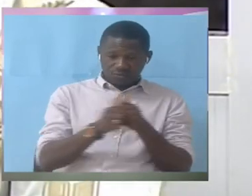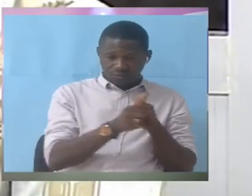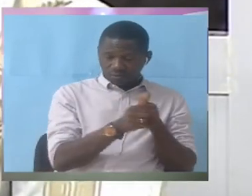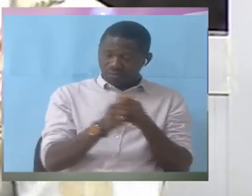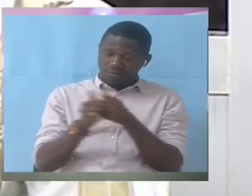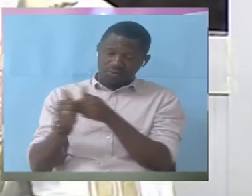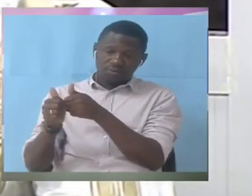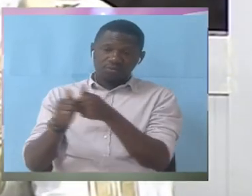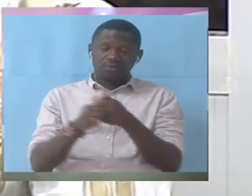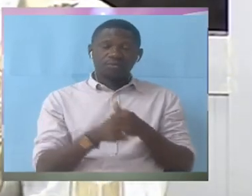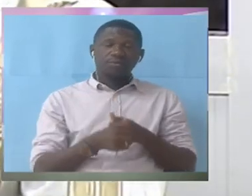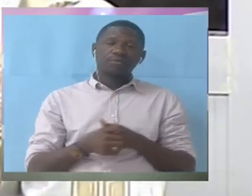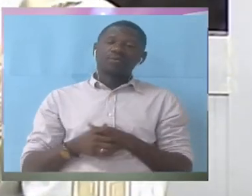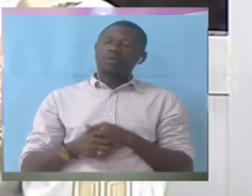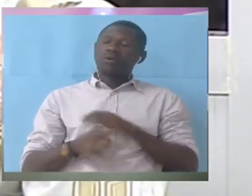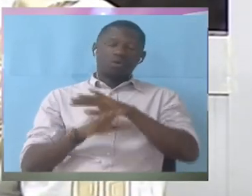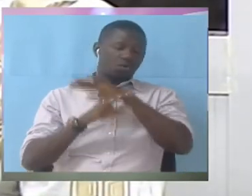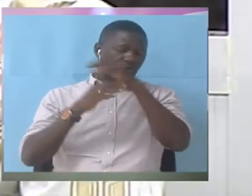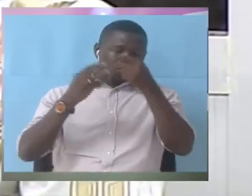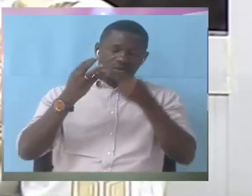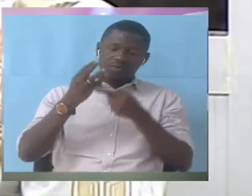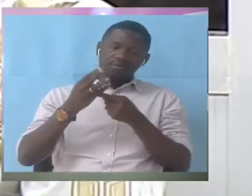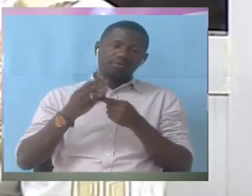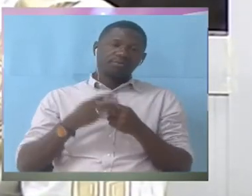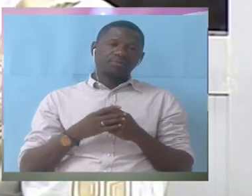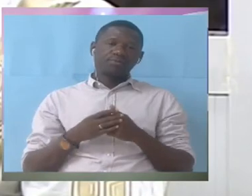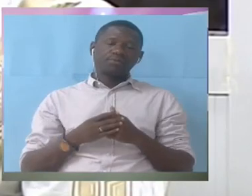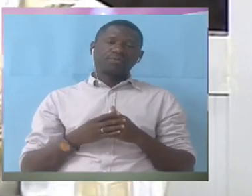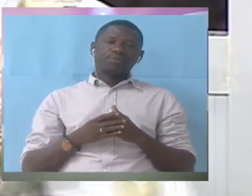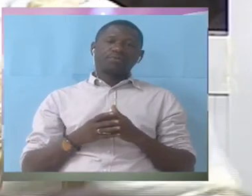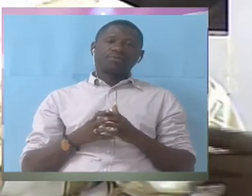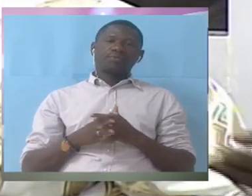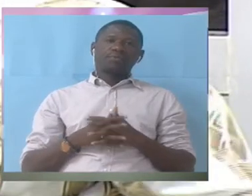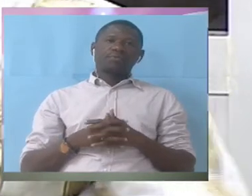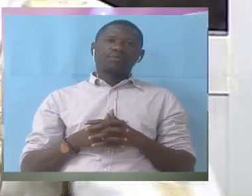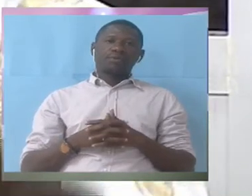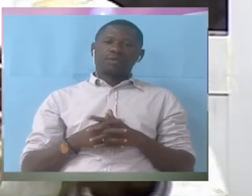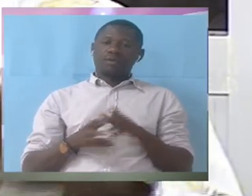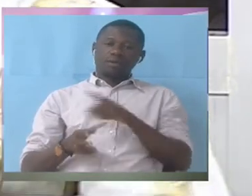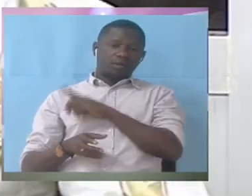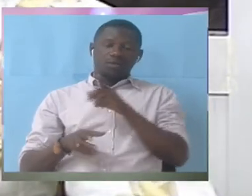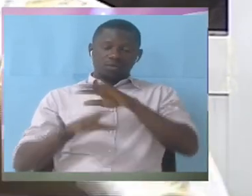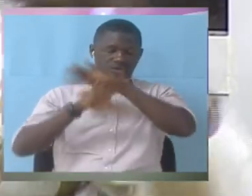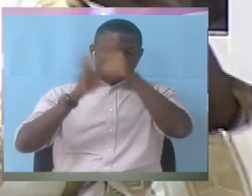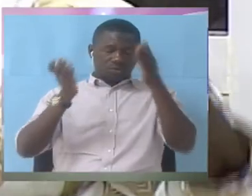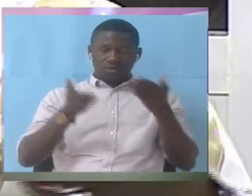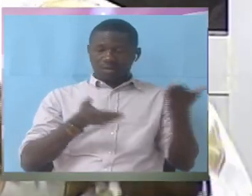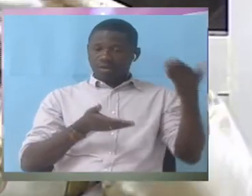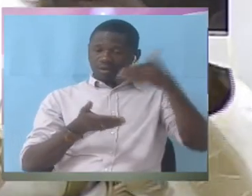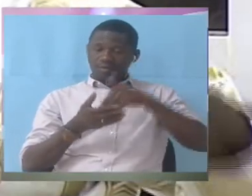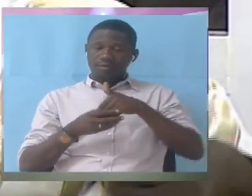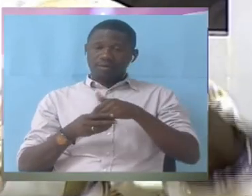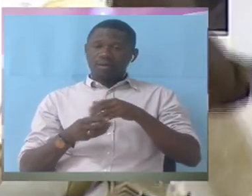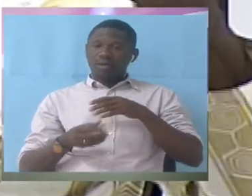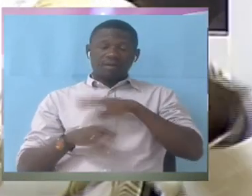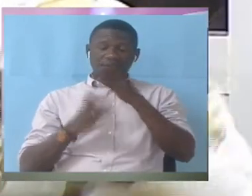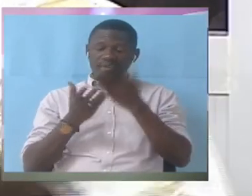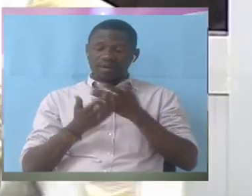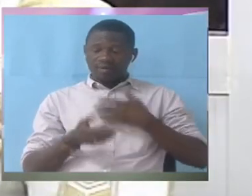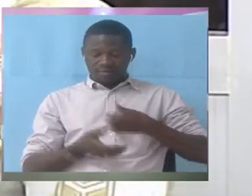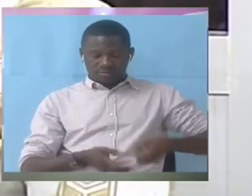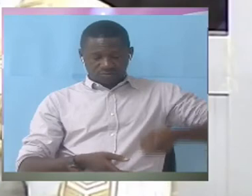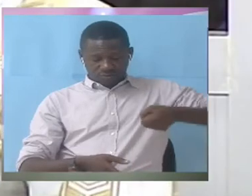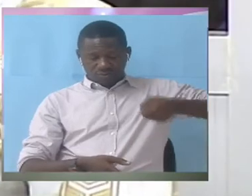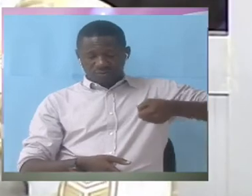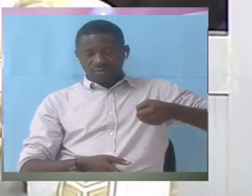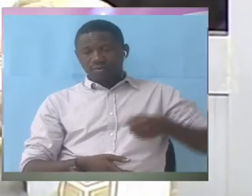doon ar. The aides. Ay ñi nga xamné ño ko doon topé ci gannaawam. They all came in with. Everybody had a briefcase. Ku ci nekk ak